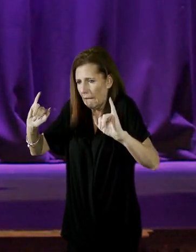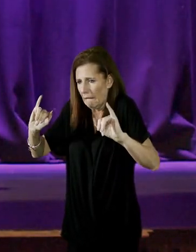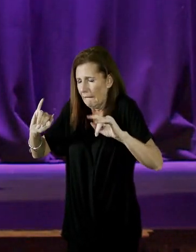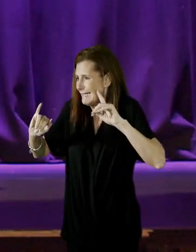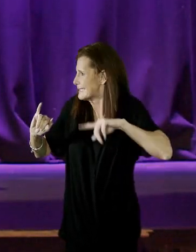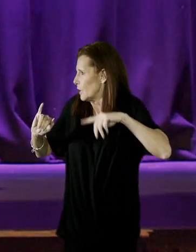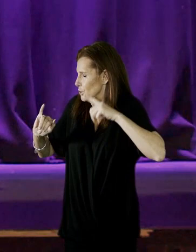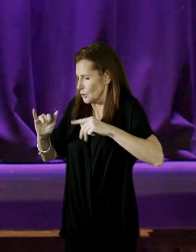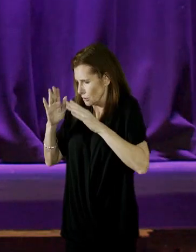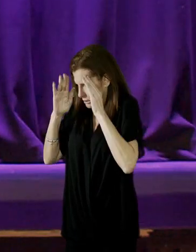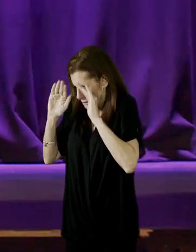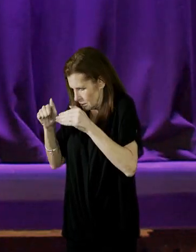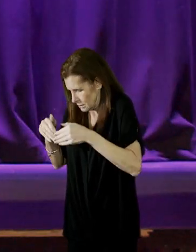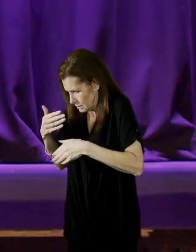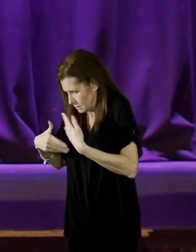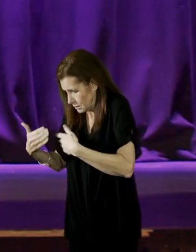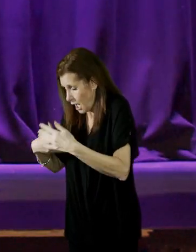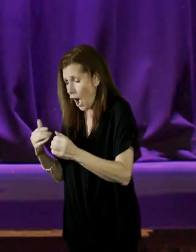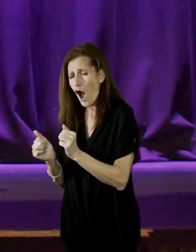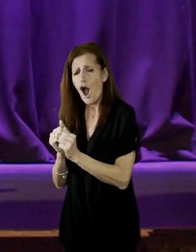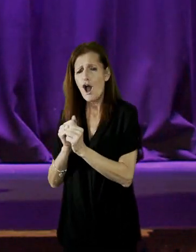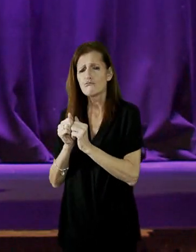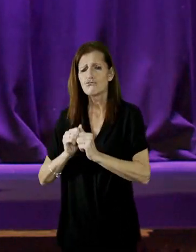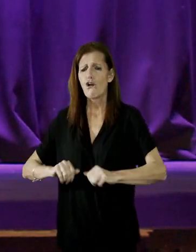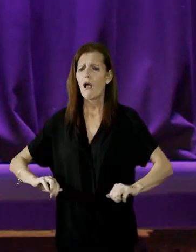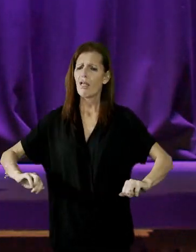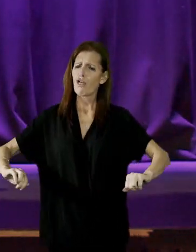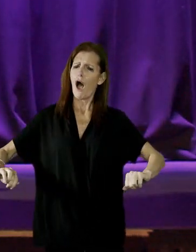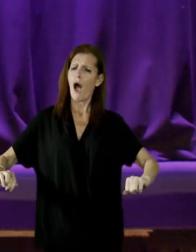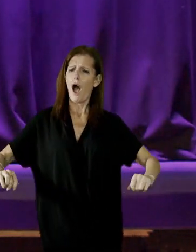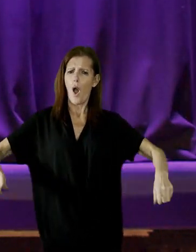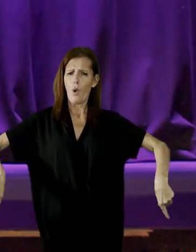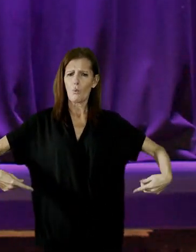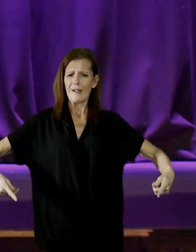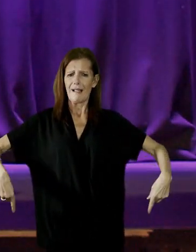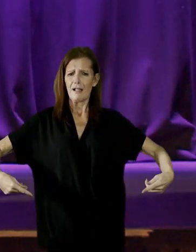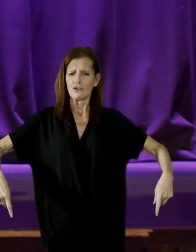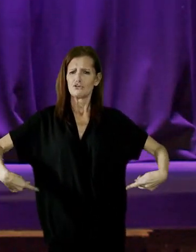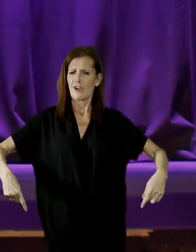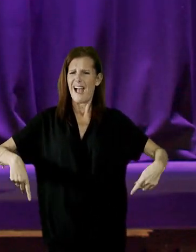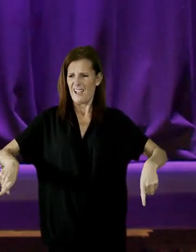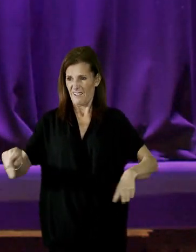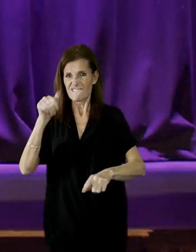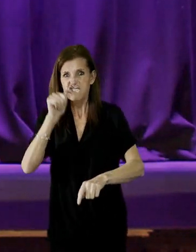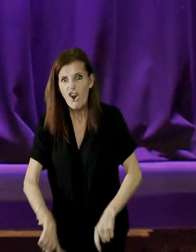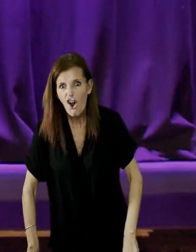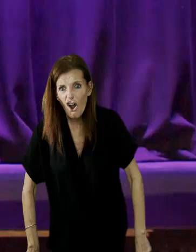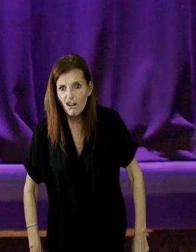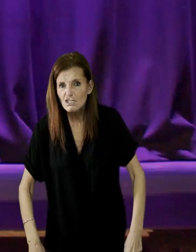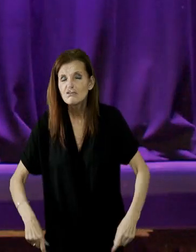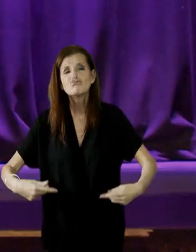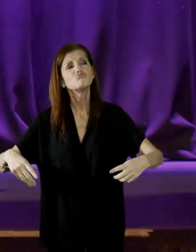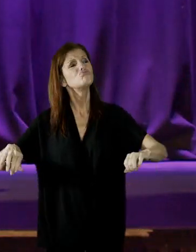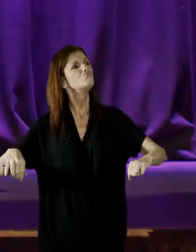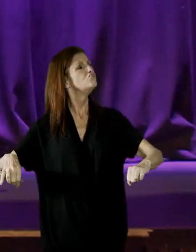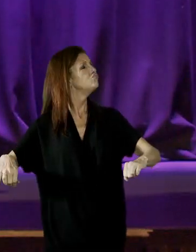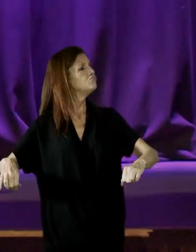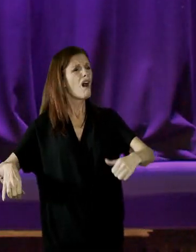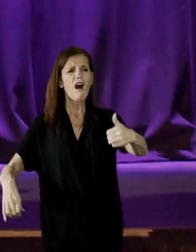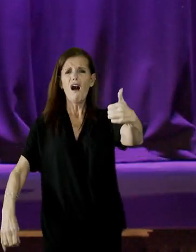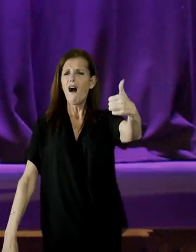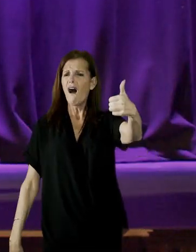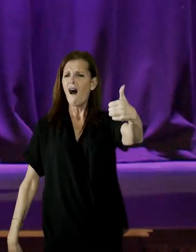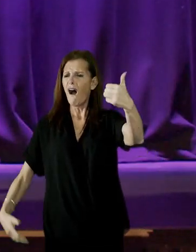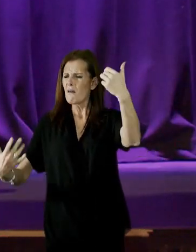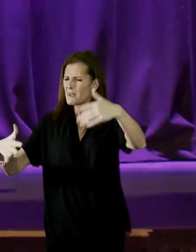And my brother, so calm, considering, you know, he was about to commit fraud. And, like, he was just so calm. He's like, look, we've done this before. We know exactly how